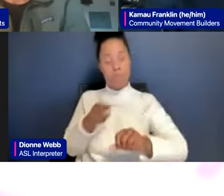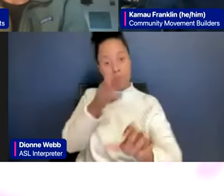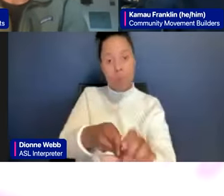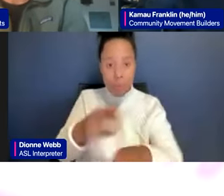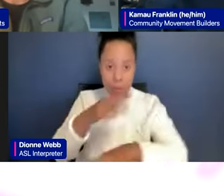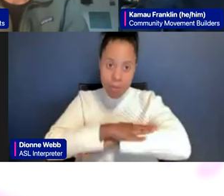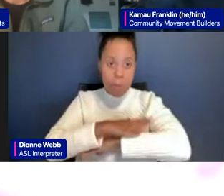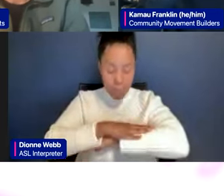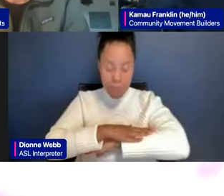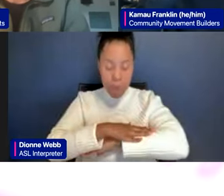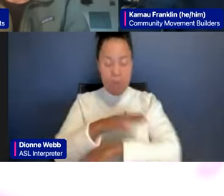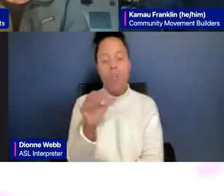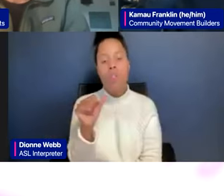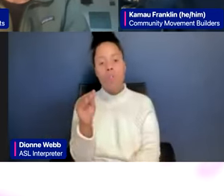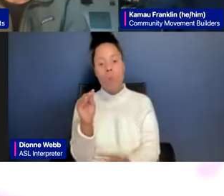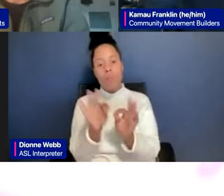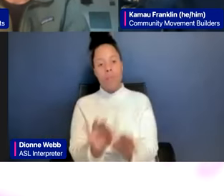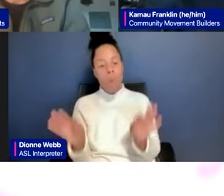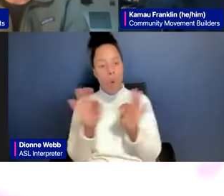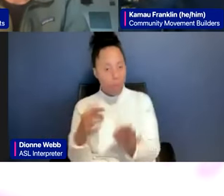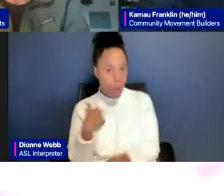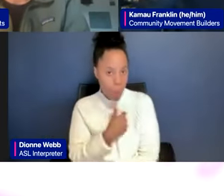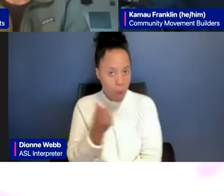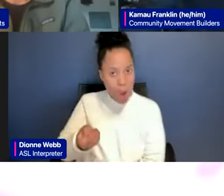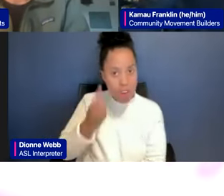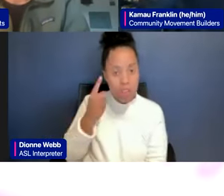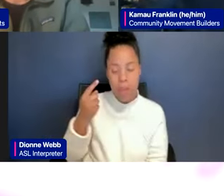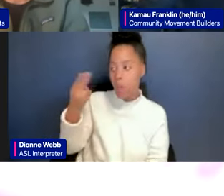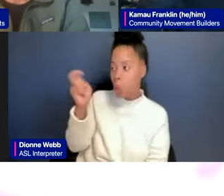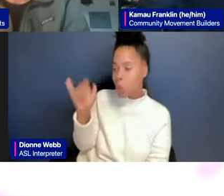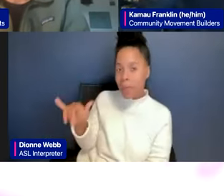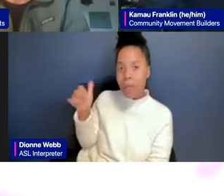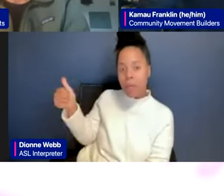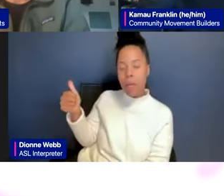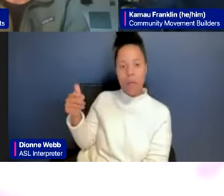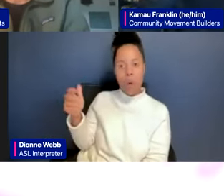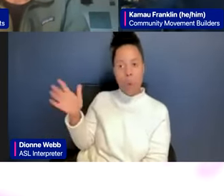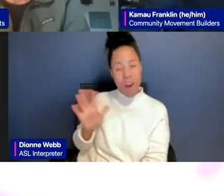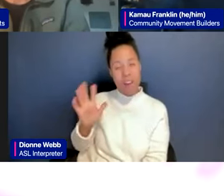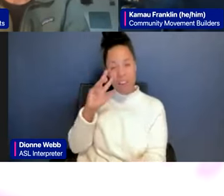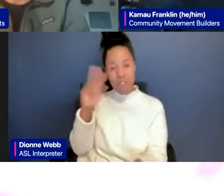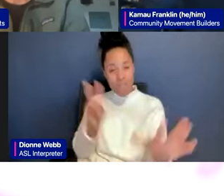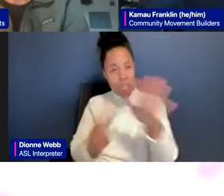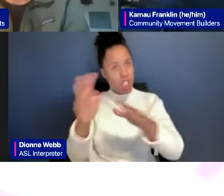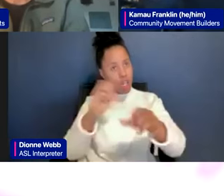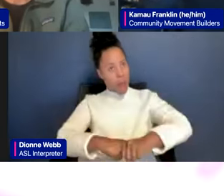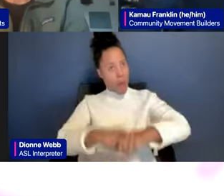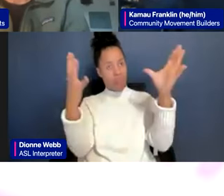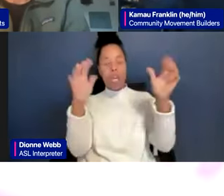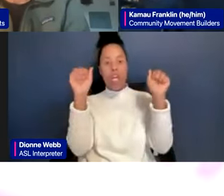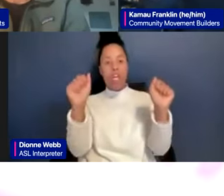it's important that we understand that Huey was visionary. He could see the future in a certain